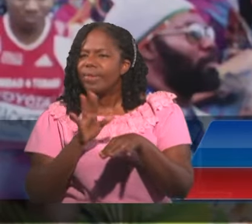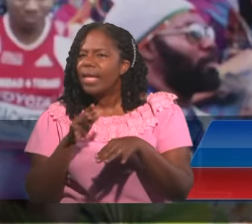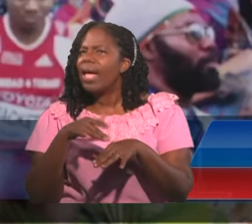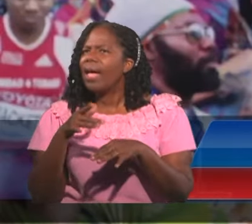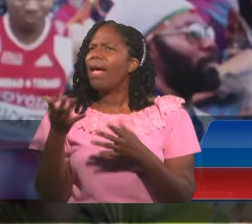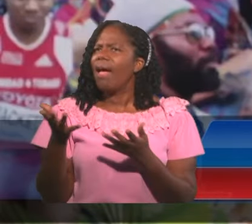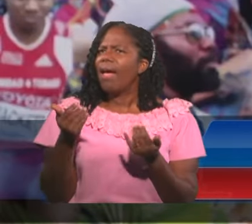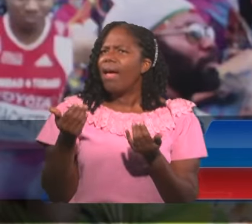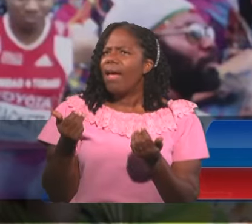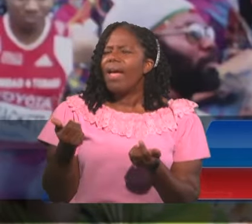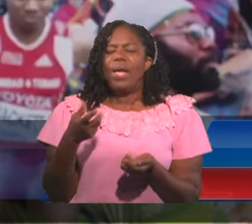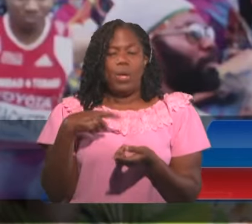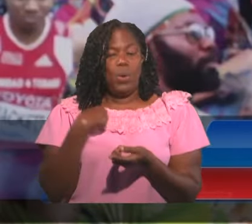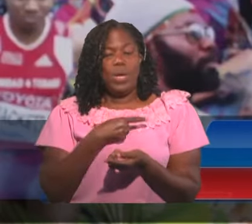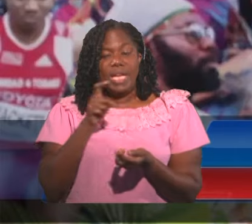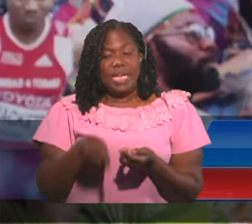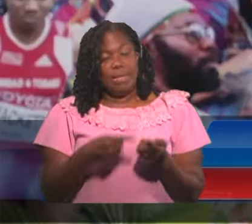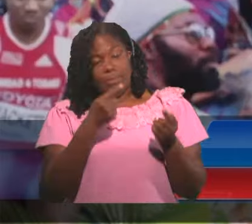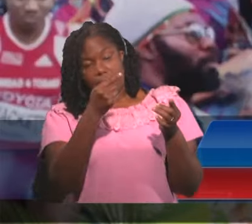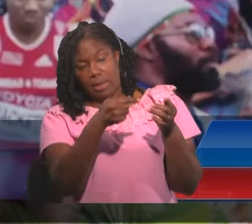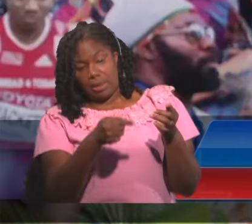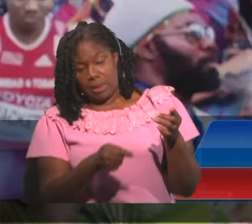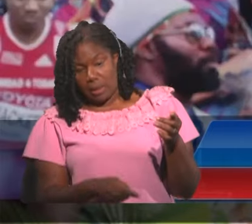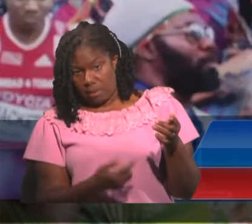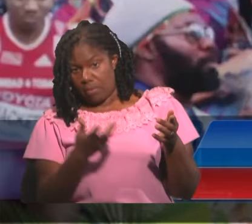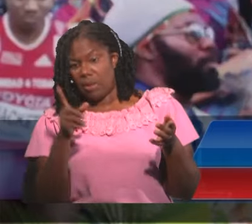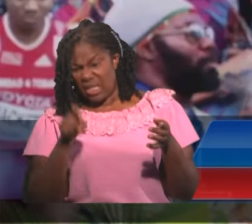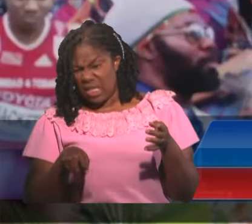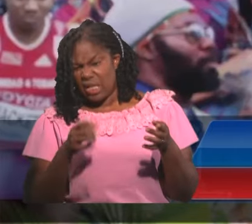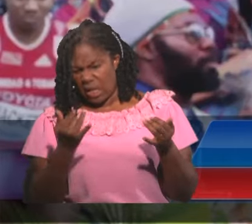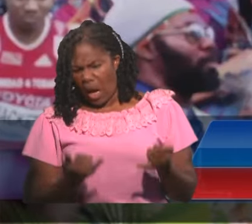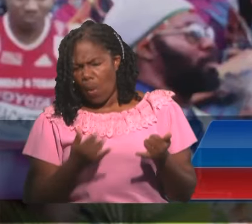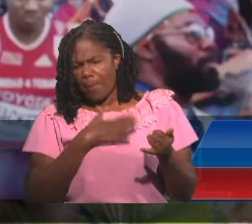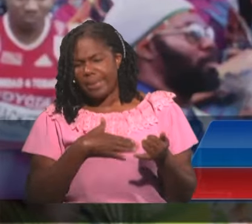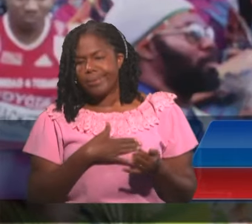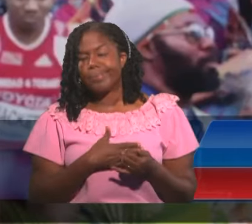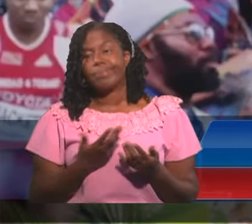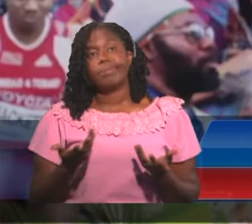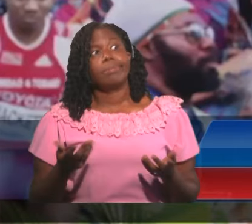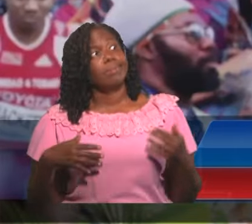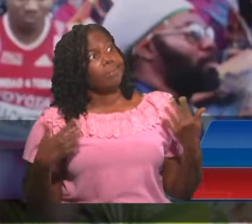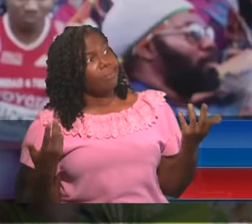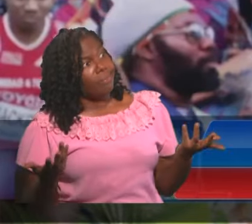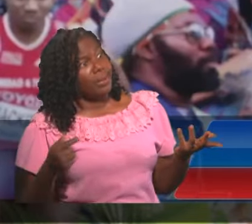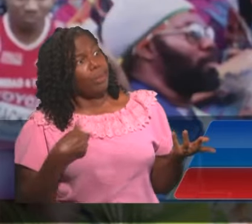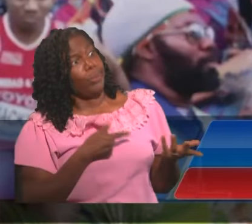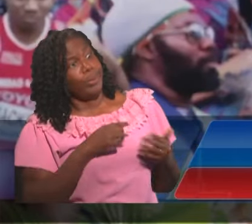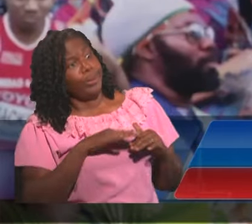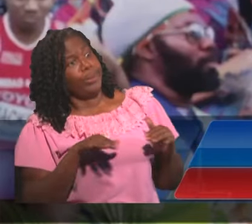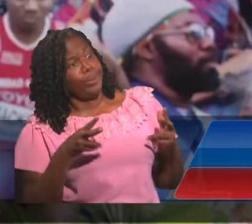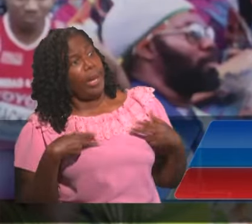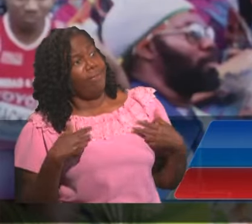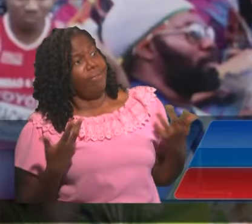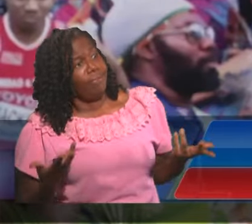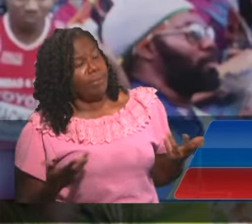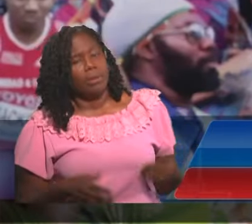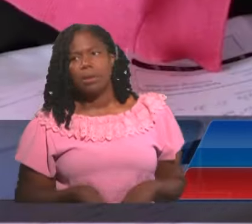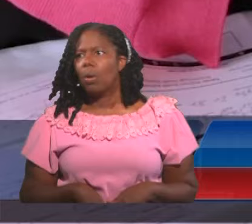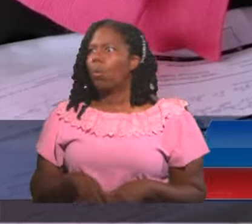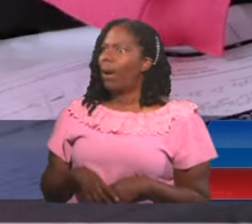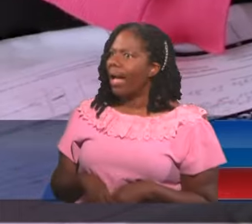here, we need this kind of medication. If they do not have it, then we will not be able to get